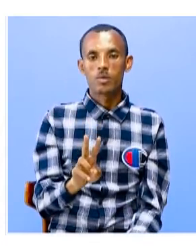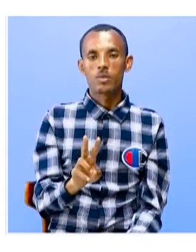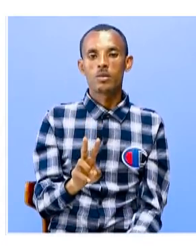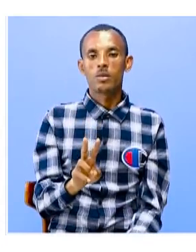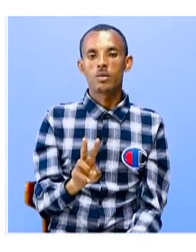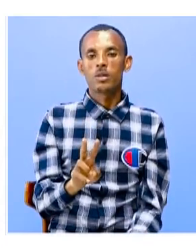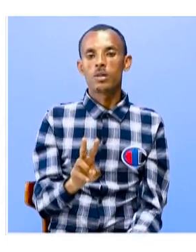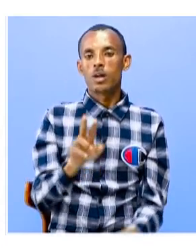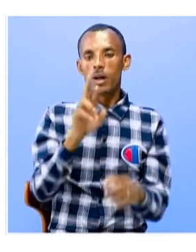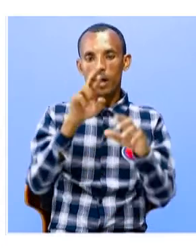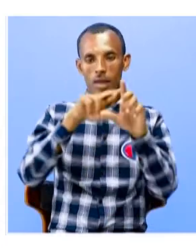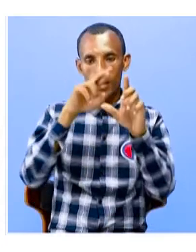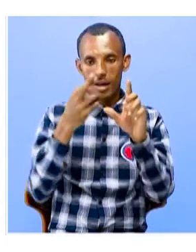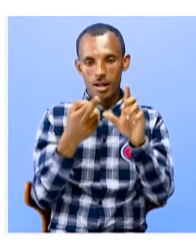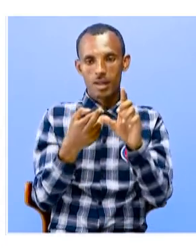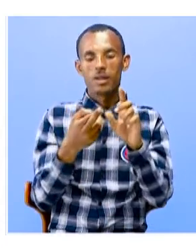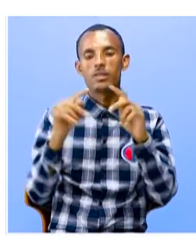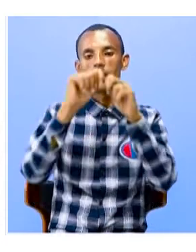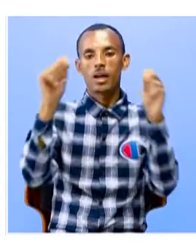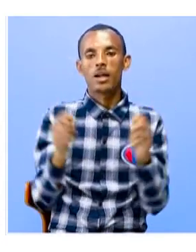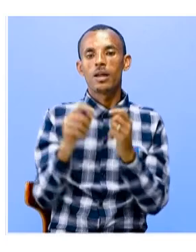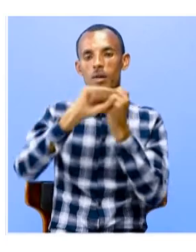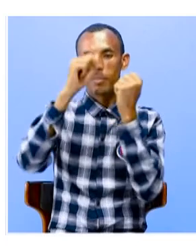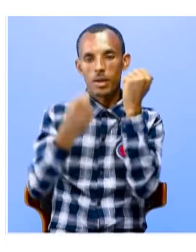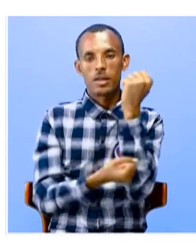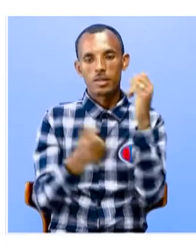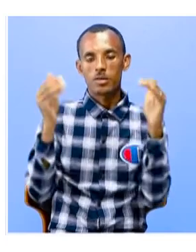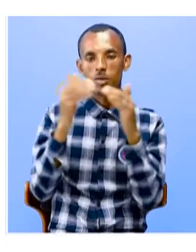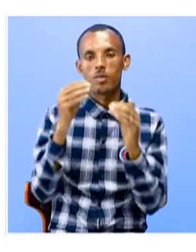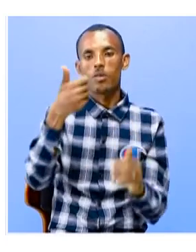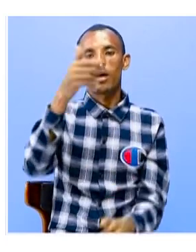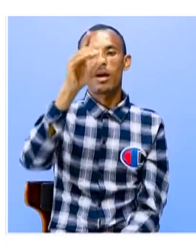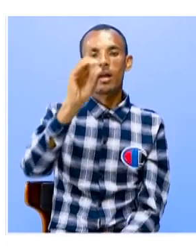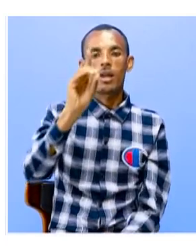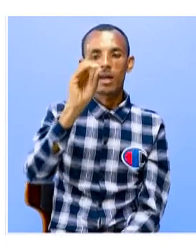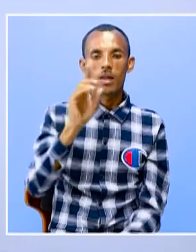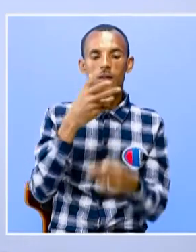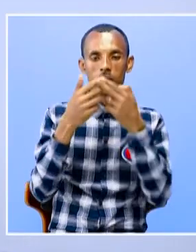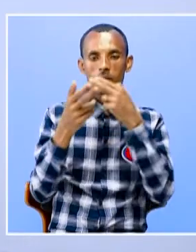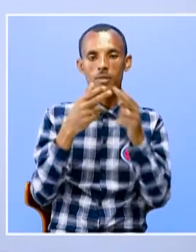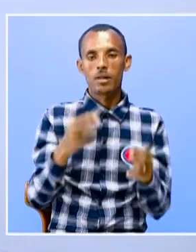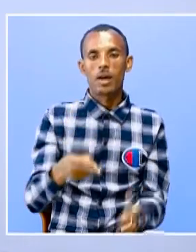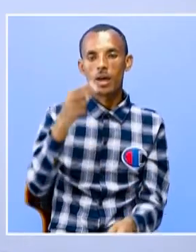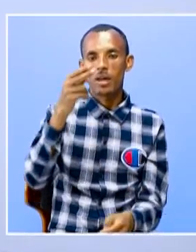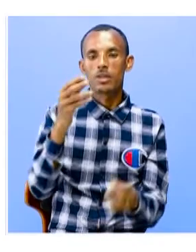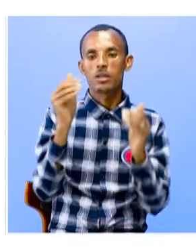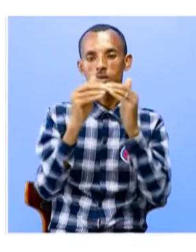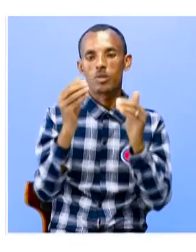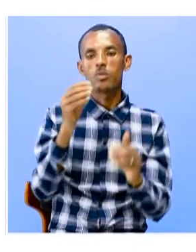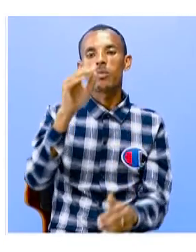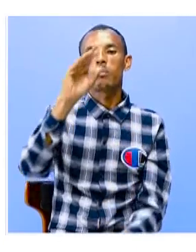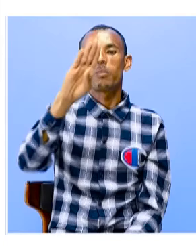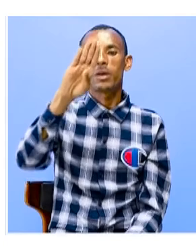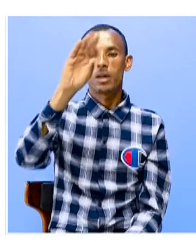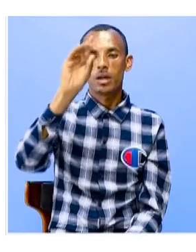it's a right angle triangle, the base is AD times the height is BD